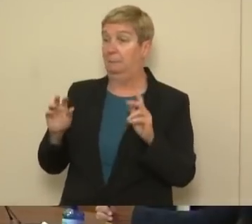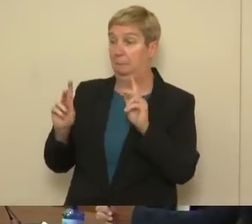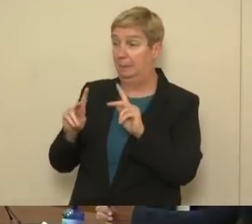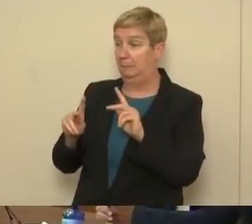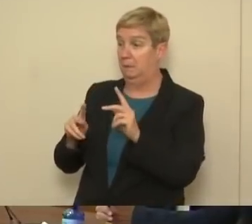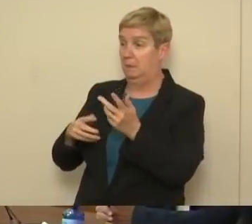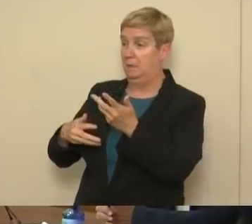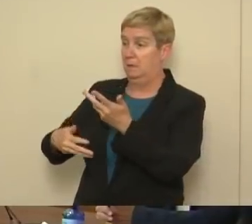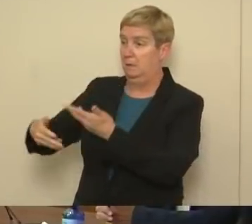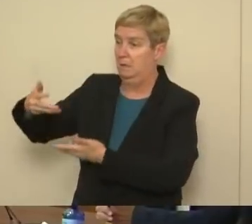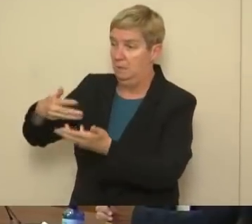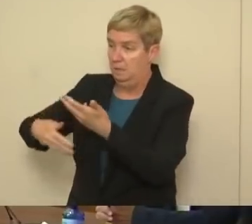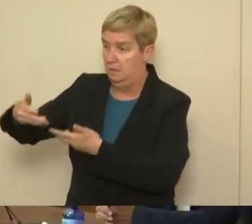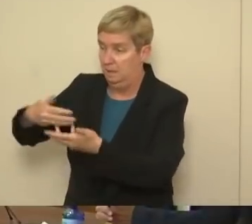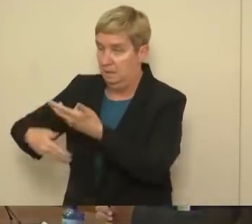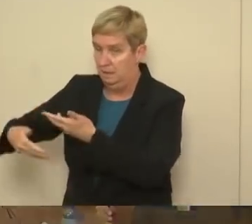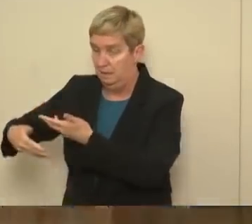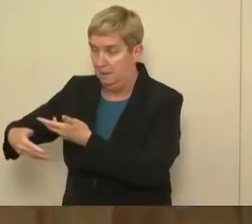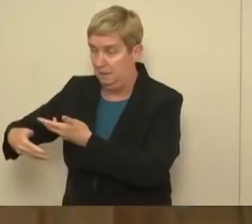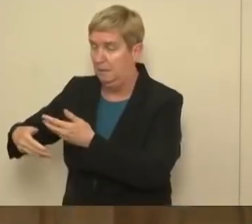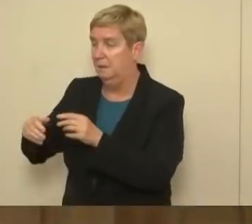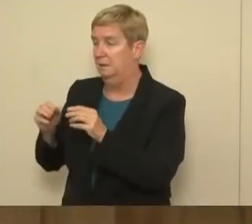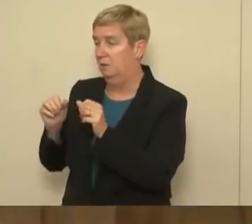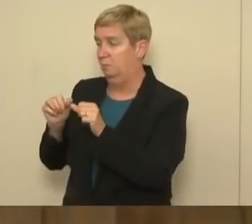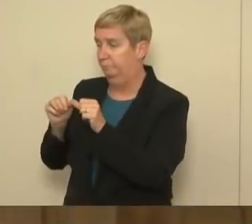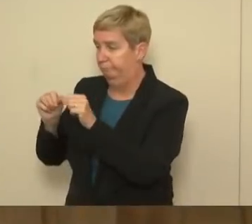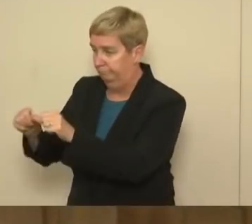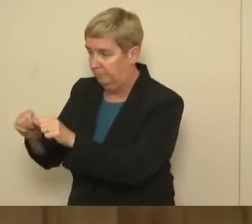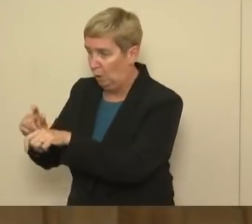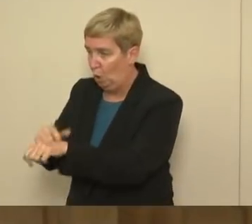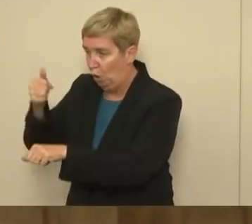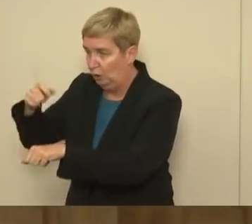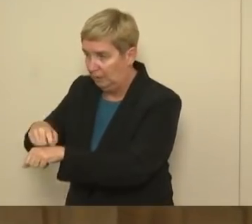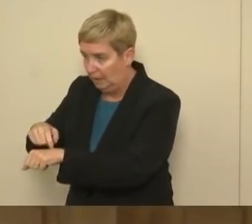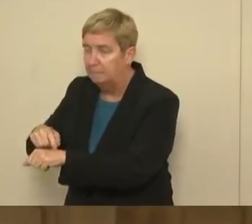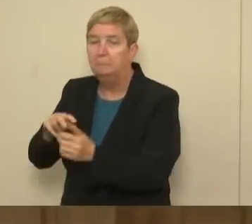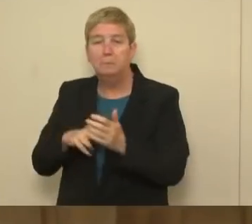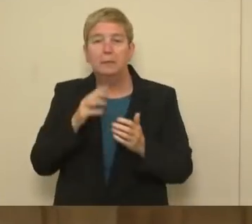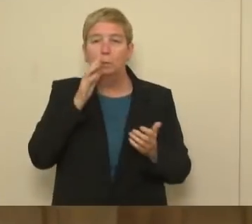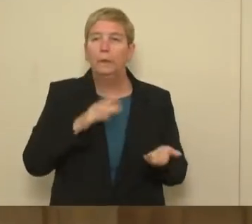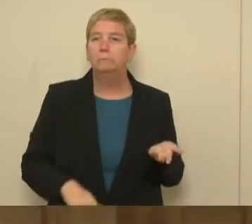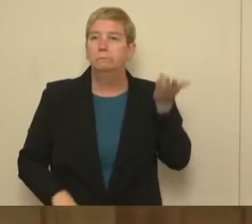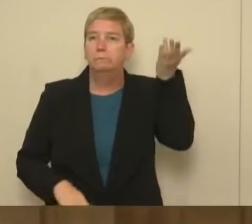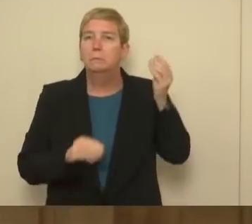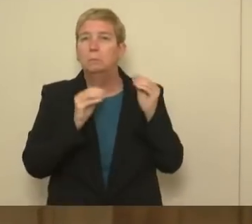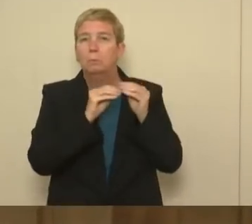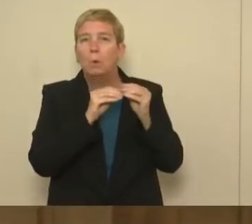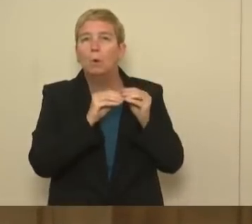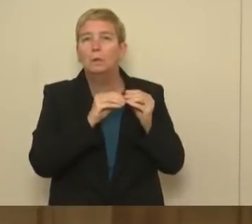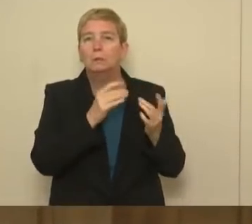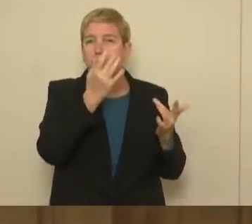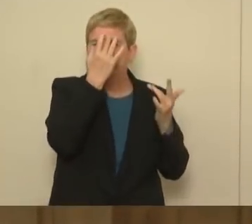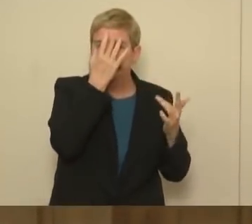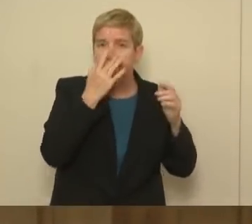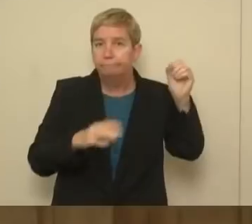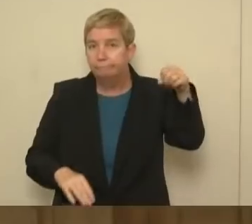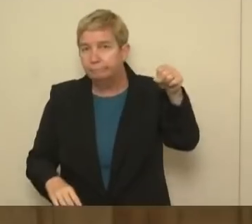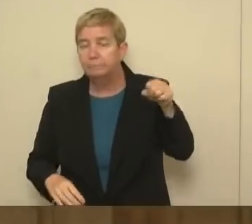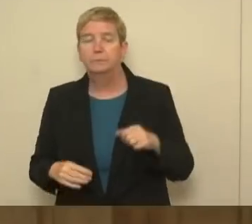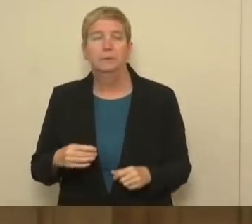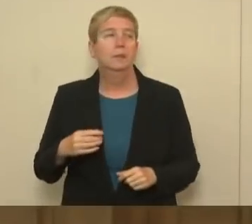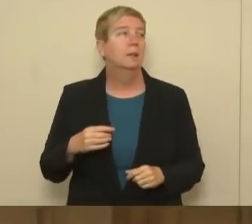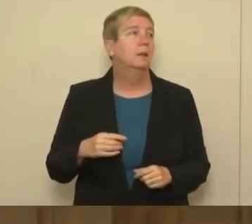for longer or in more places, we're going to see an increase in cases. When we did what we thought was